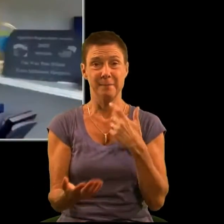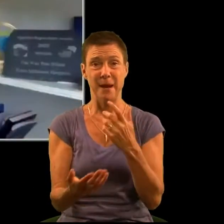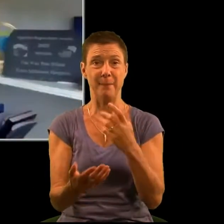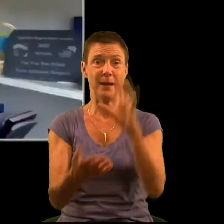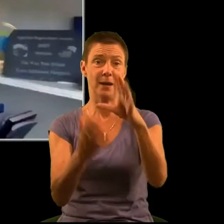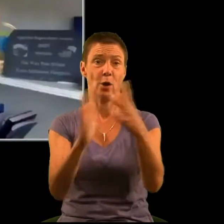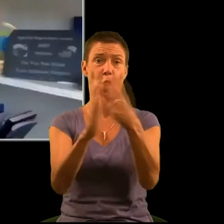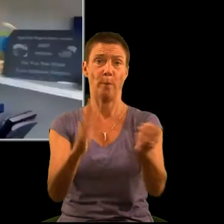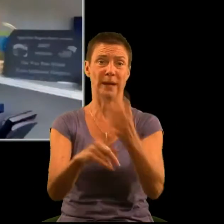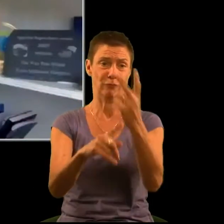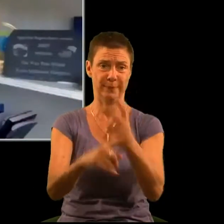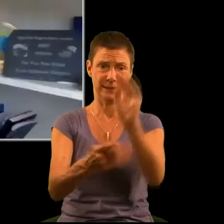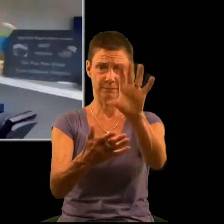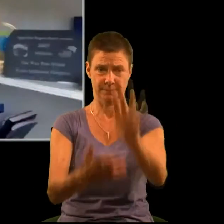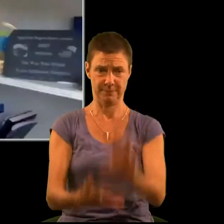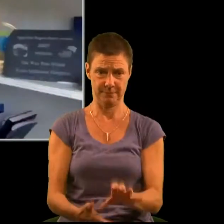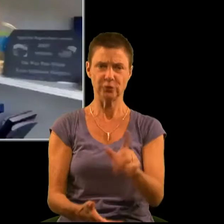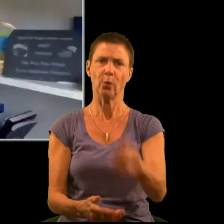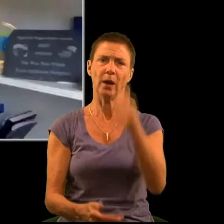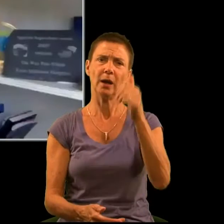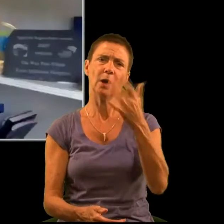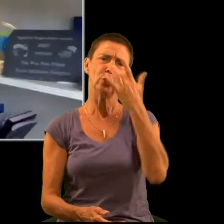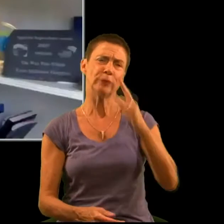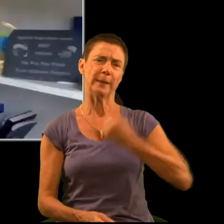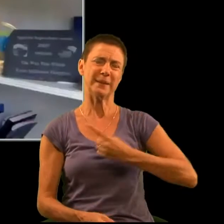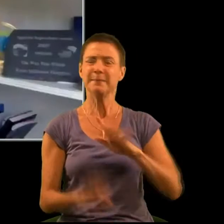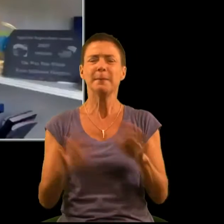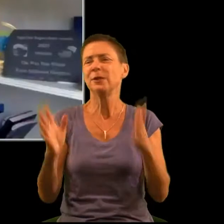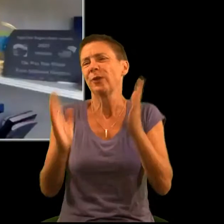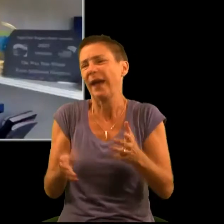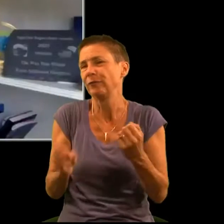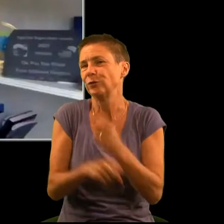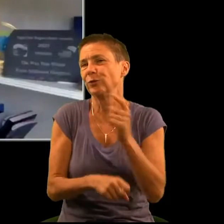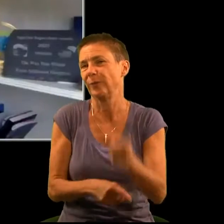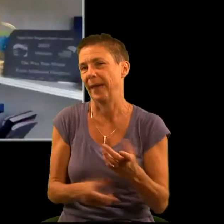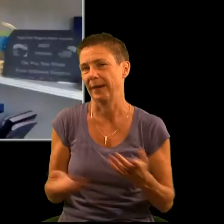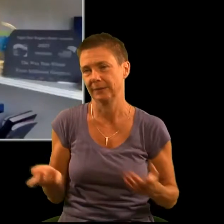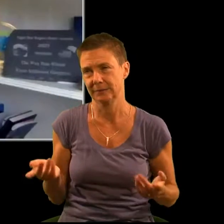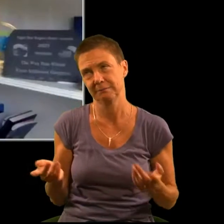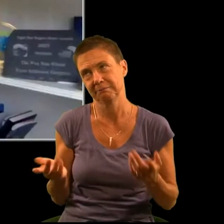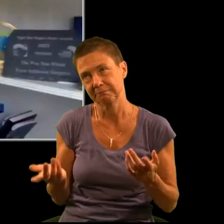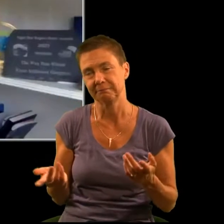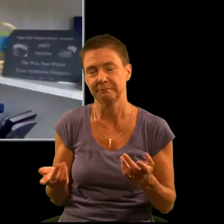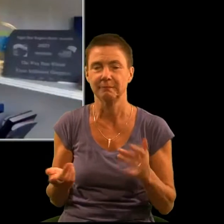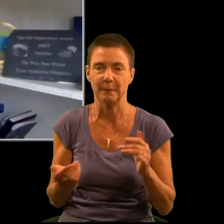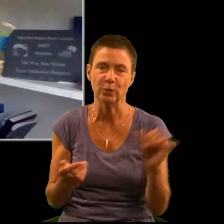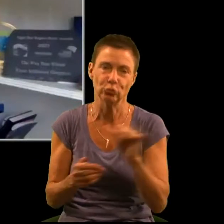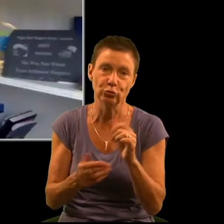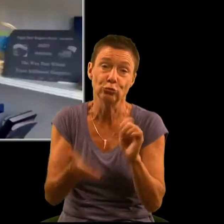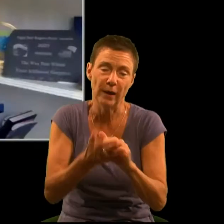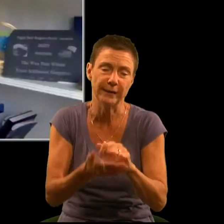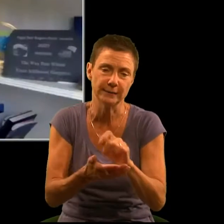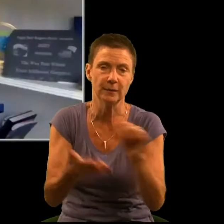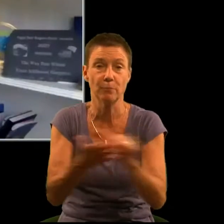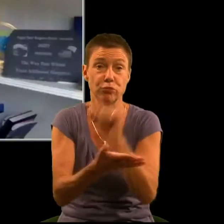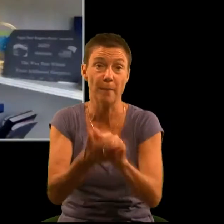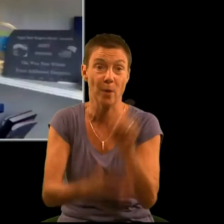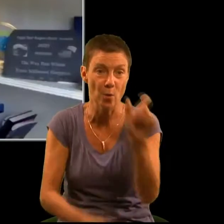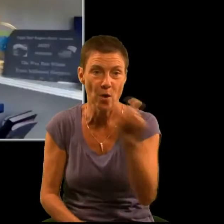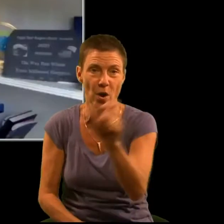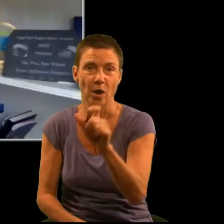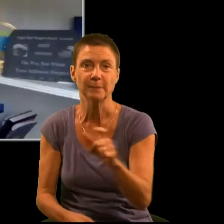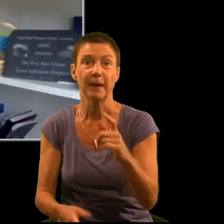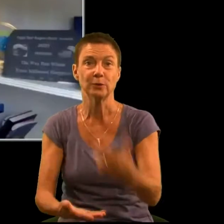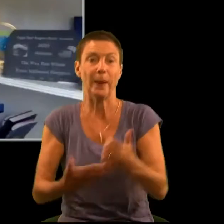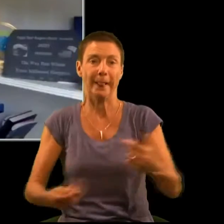will trick myself. You probably don't have to do that if it's not your job. You probably should be writing something that you're really